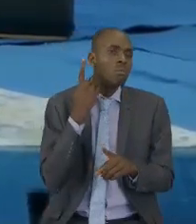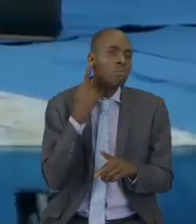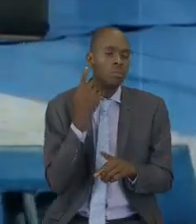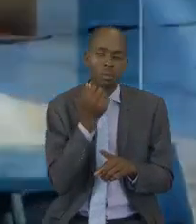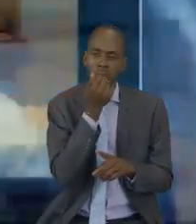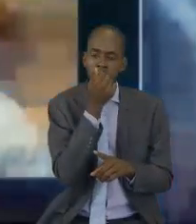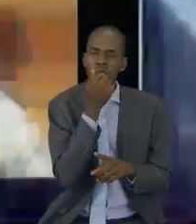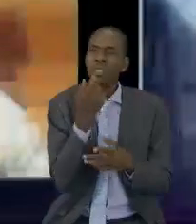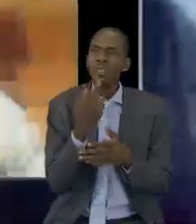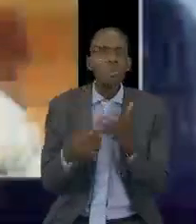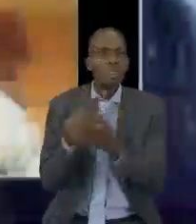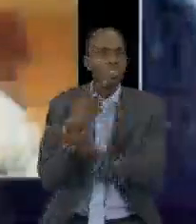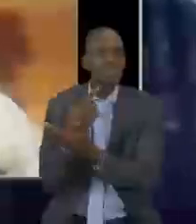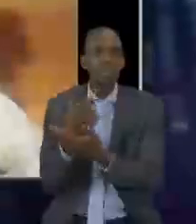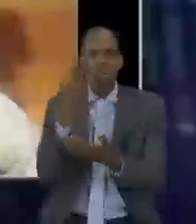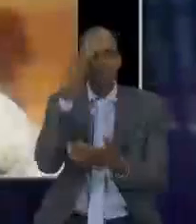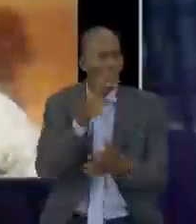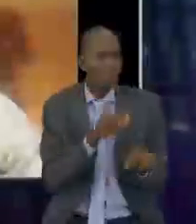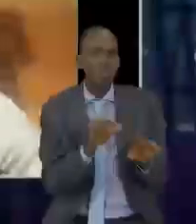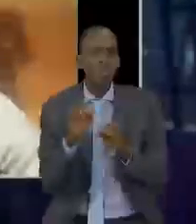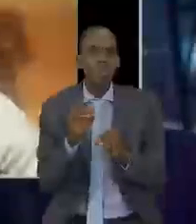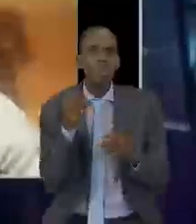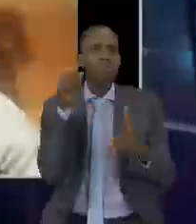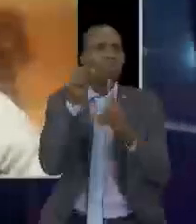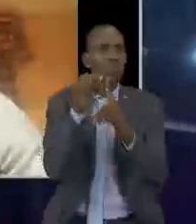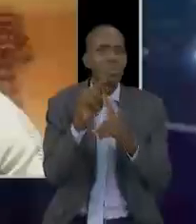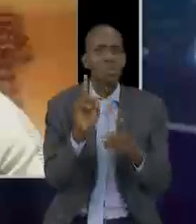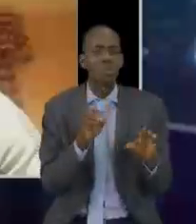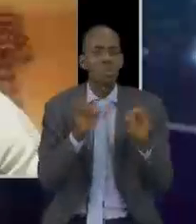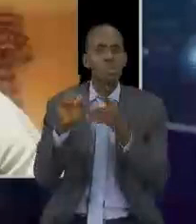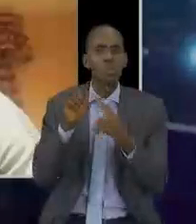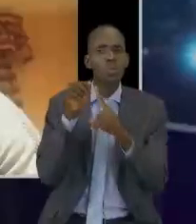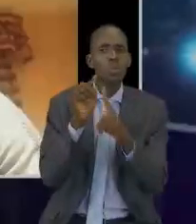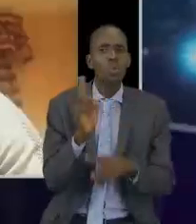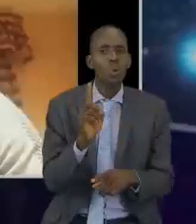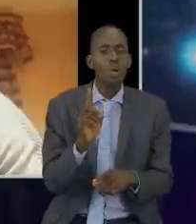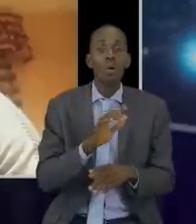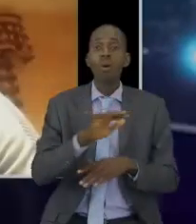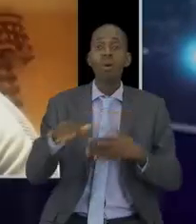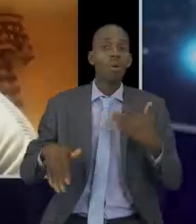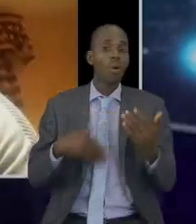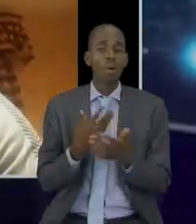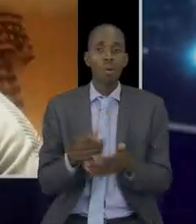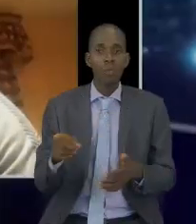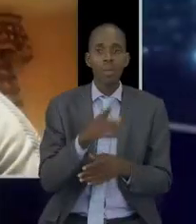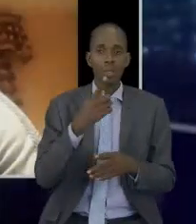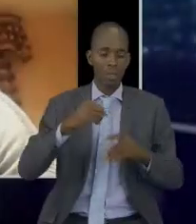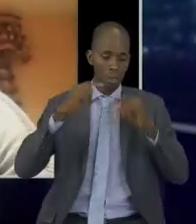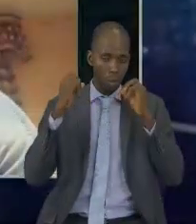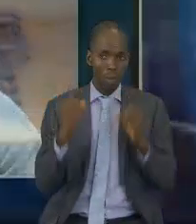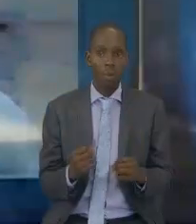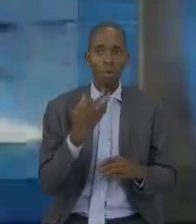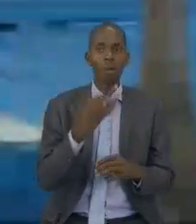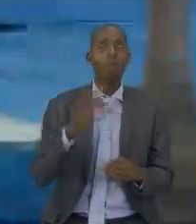say? Where are we moving? What direction are we going? All of them, the power of